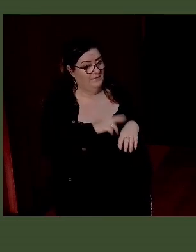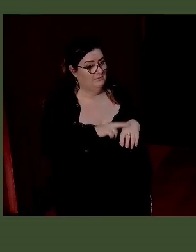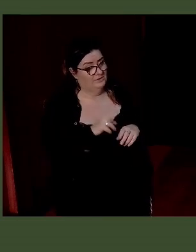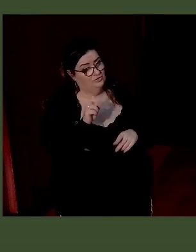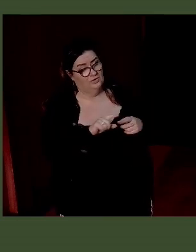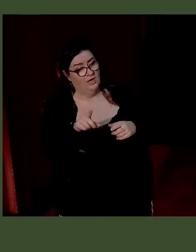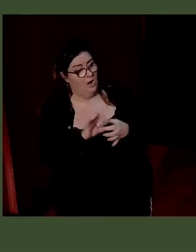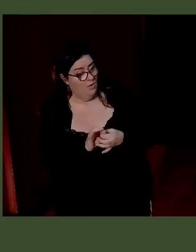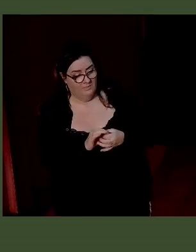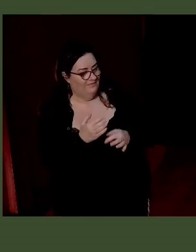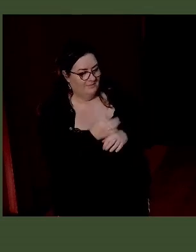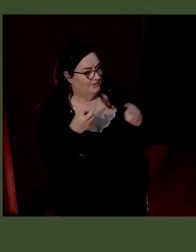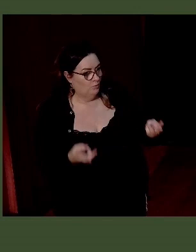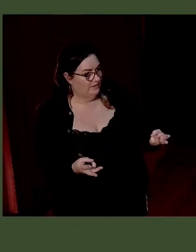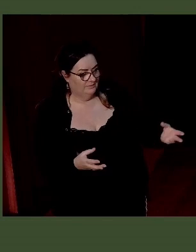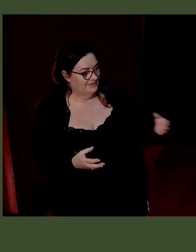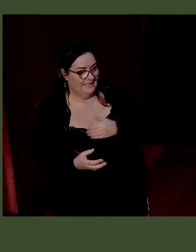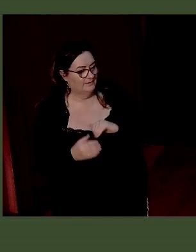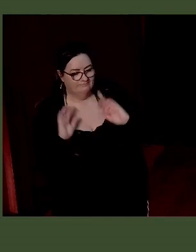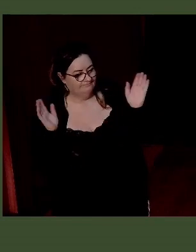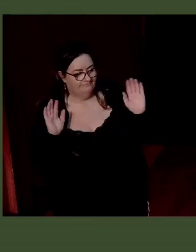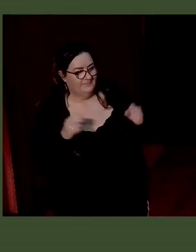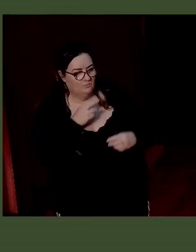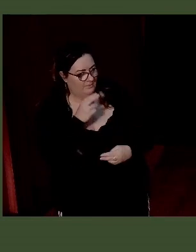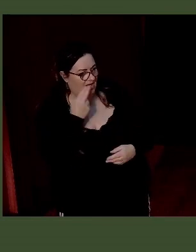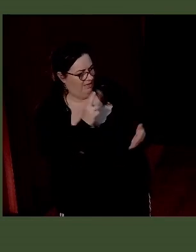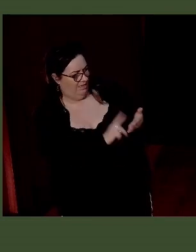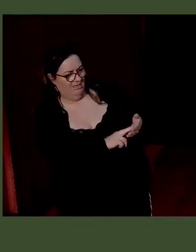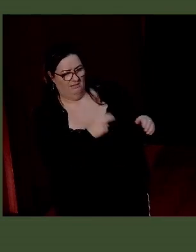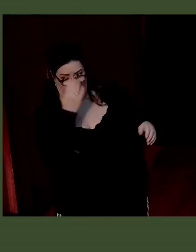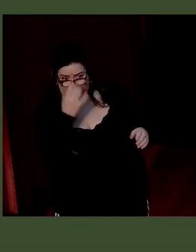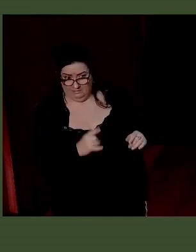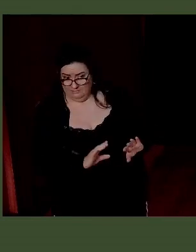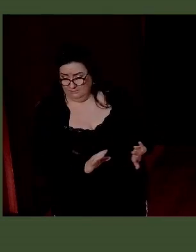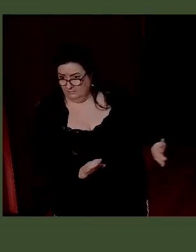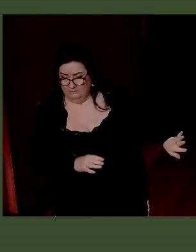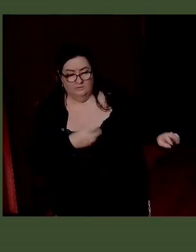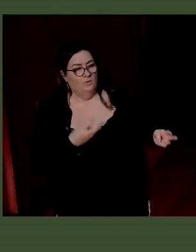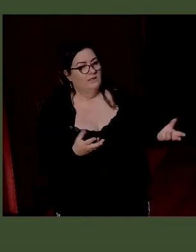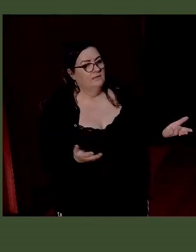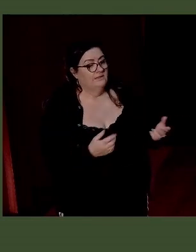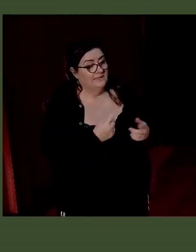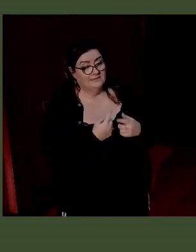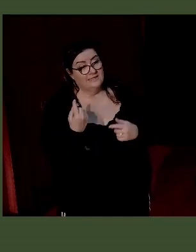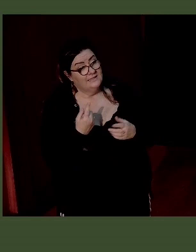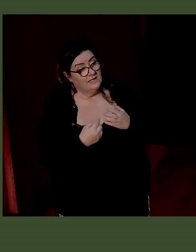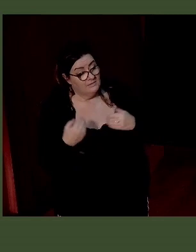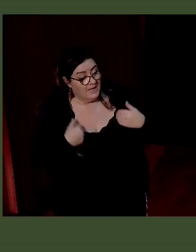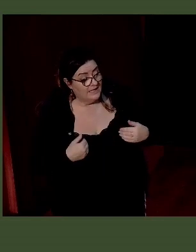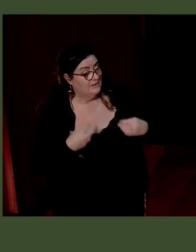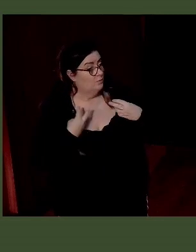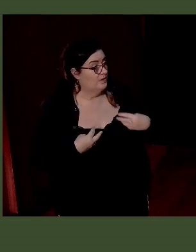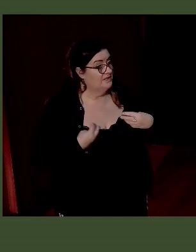go. Families wouldn't take them back in many cases because of the stigma associated with mental illness. Others, such as single men